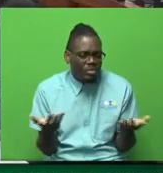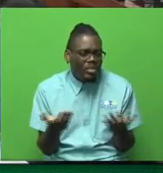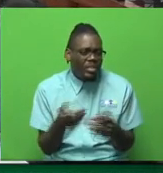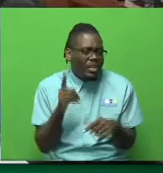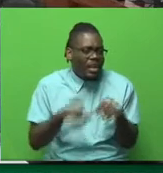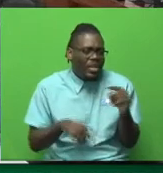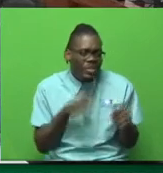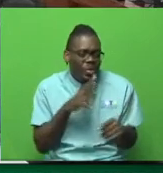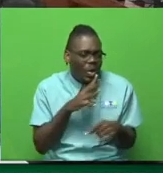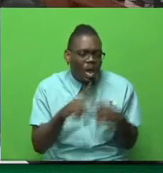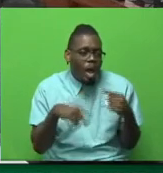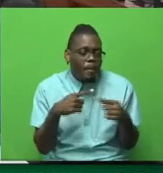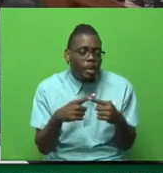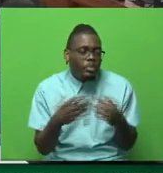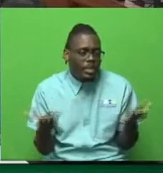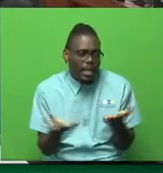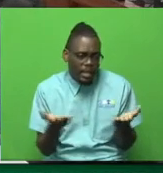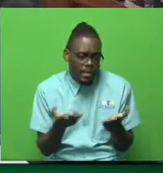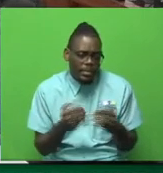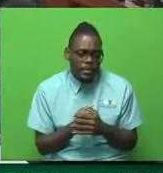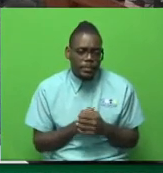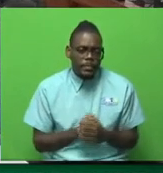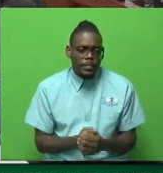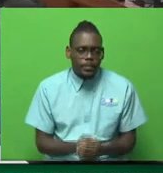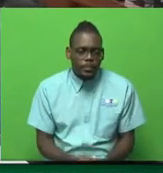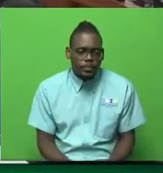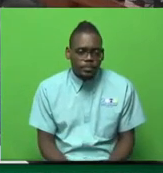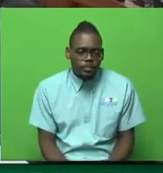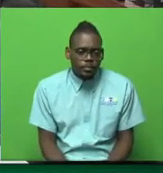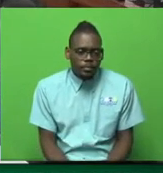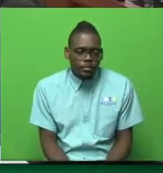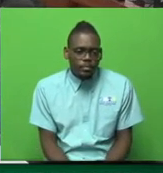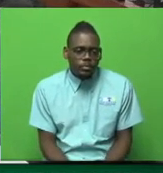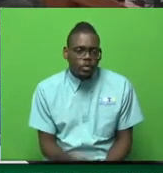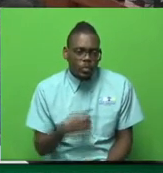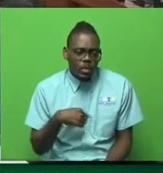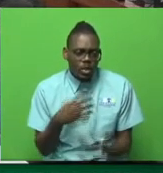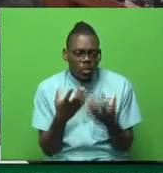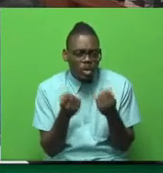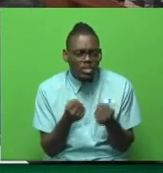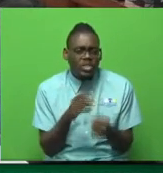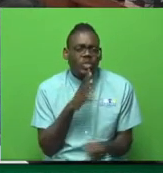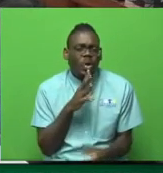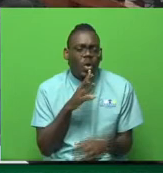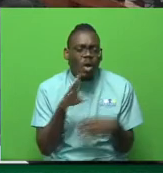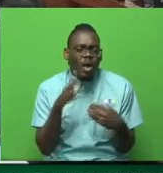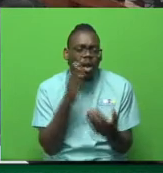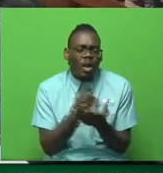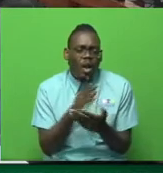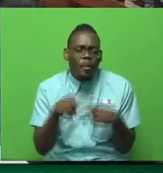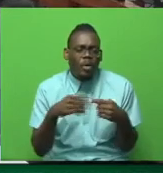matters there's one remaining matter so I just like the honor remember to avoid that topic please